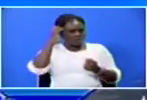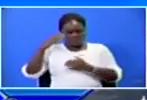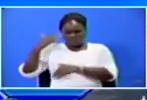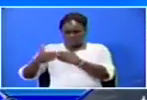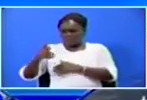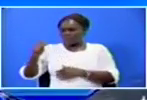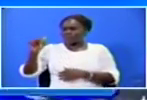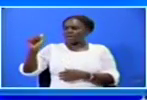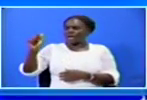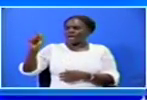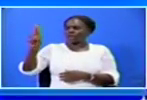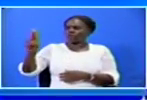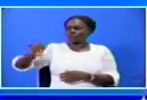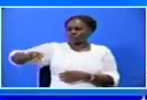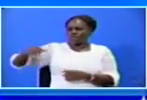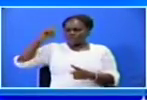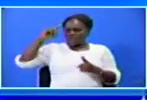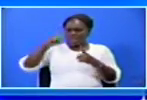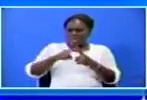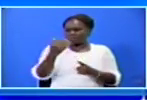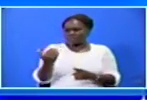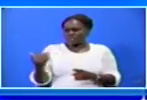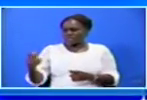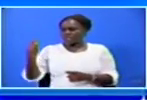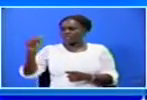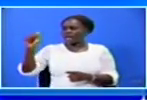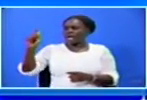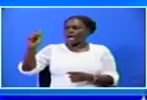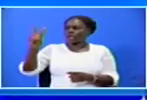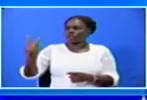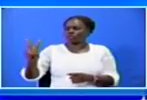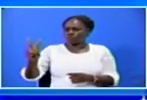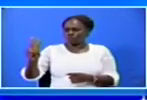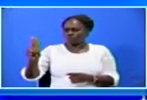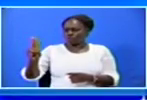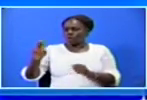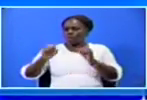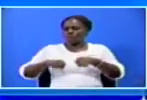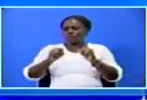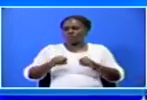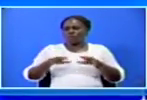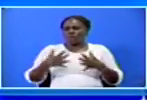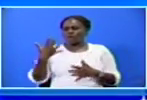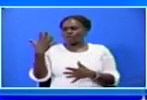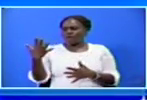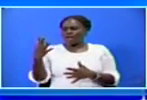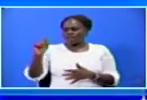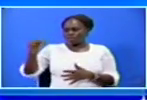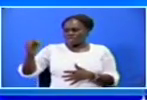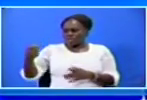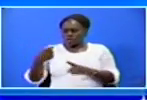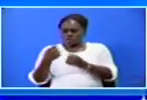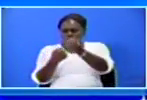City. The rugby clinics targeting children in Tatu City and its environs will be made possible by a 5 million